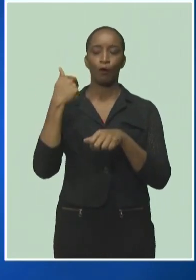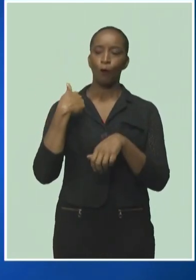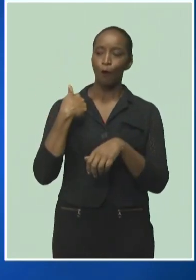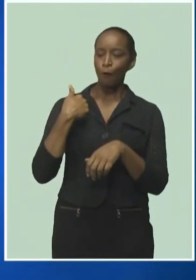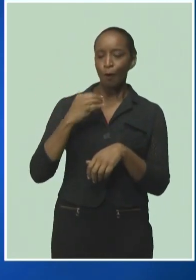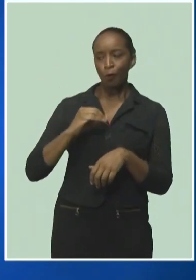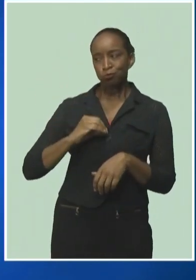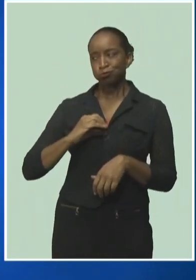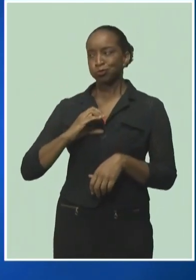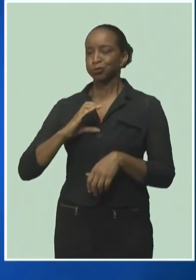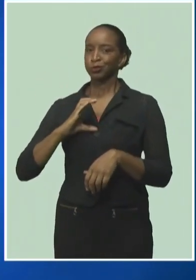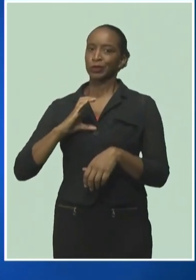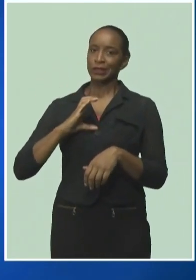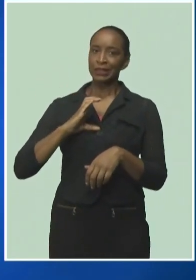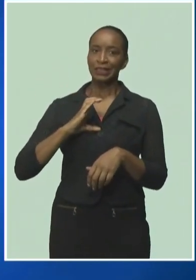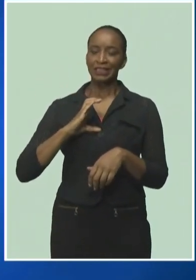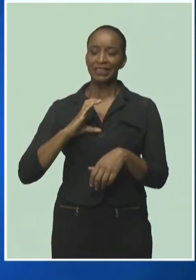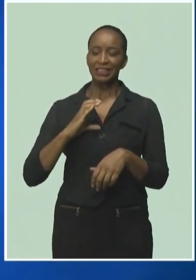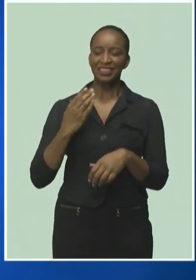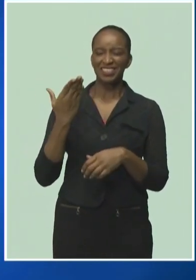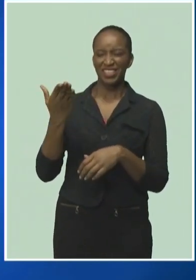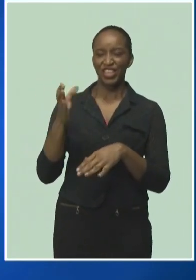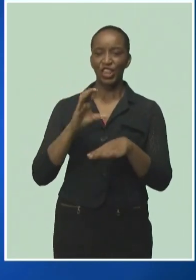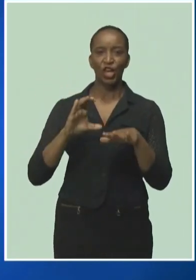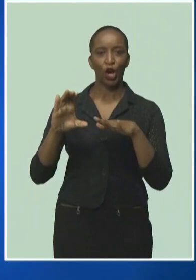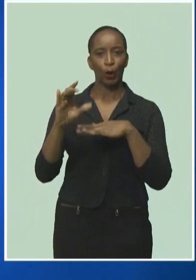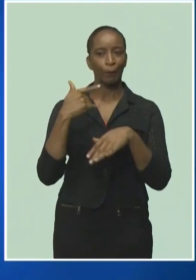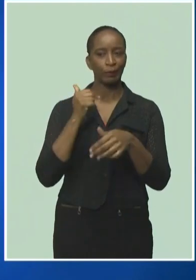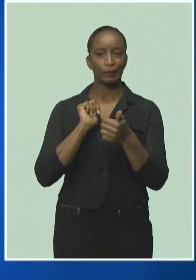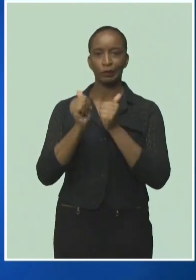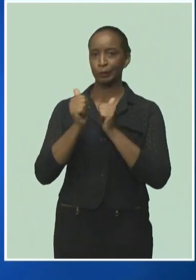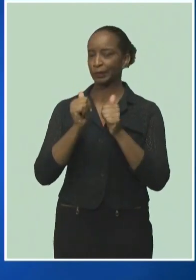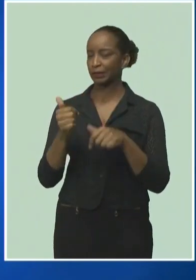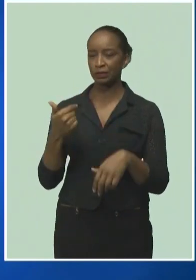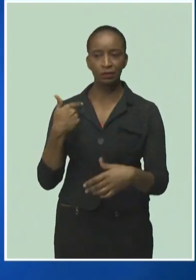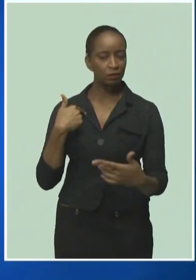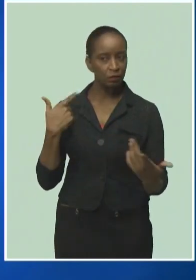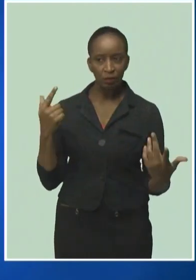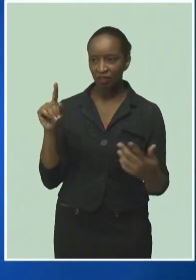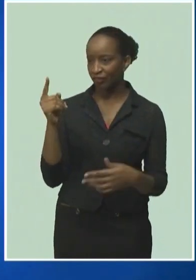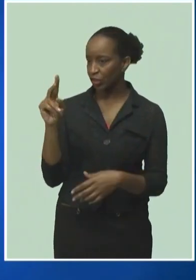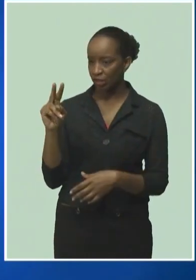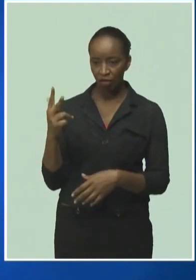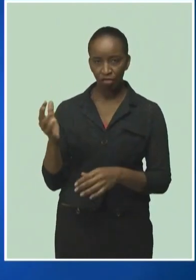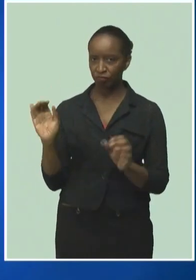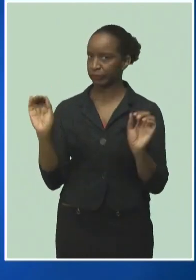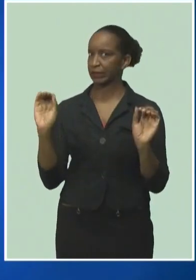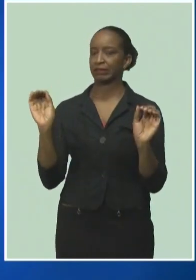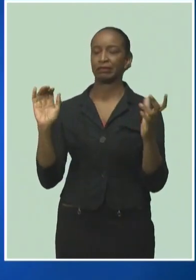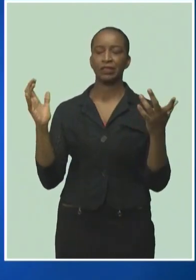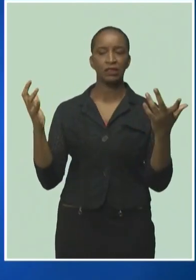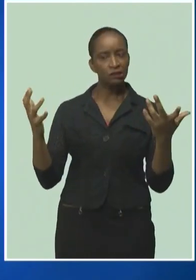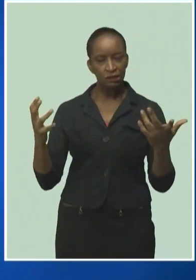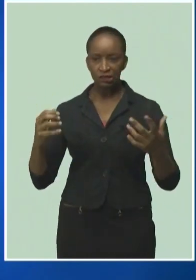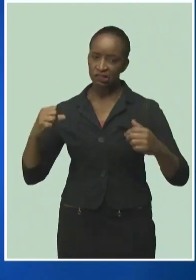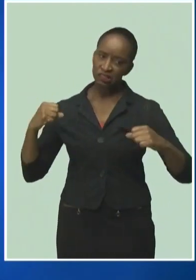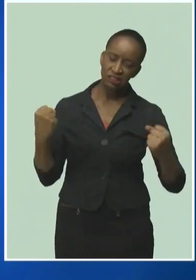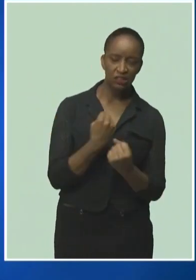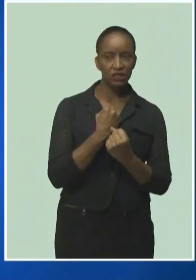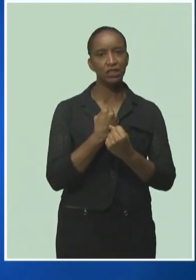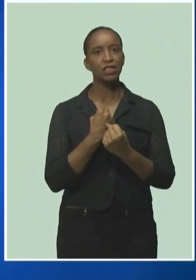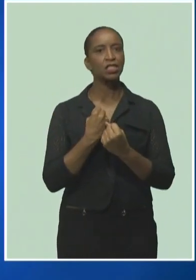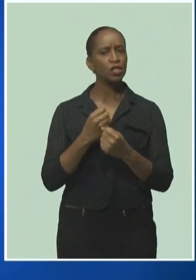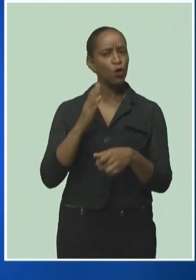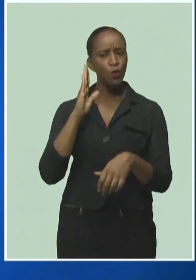and I did not place. I left pretty upset with the mindset that this year I'm going to beat everybody. So I just had to get past this first hurdle,